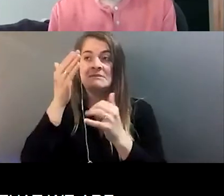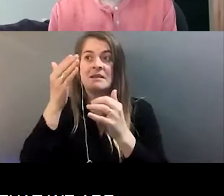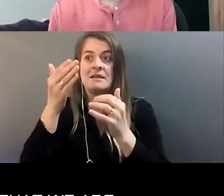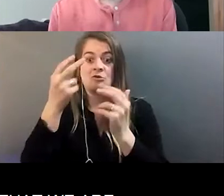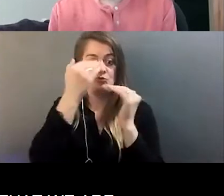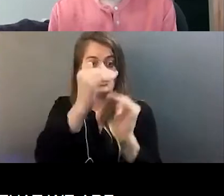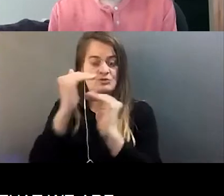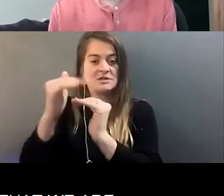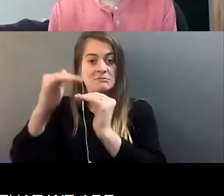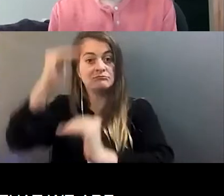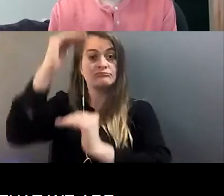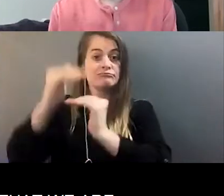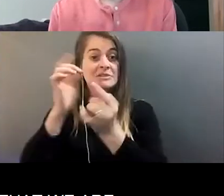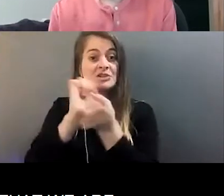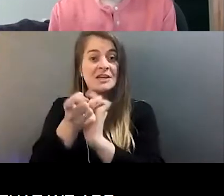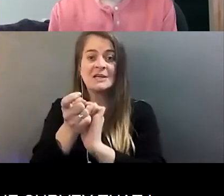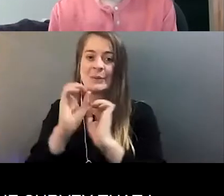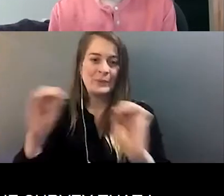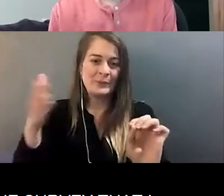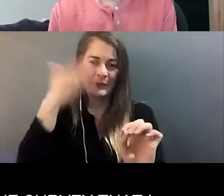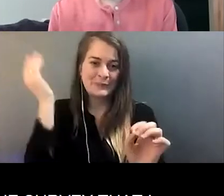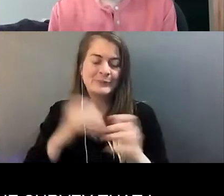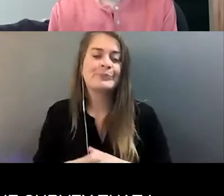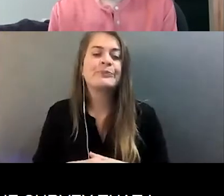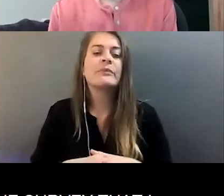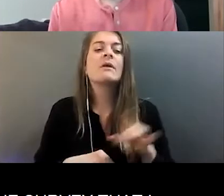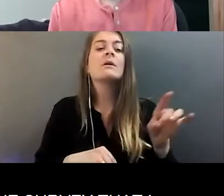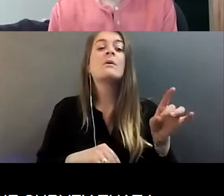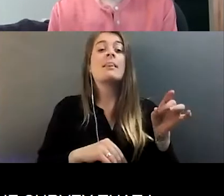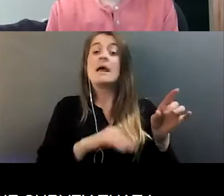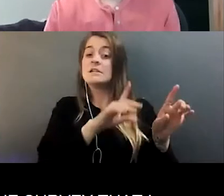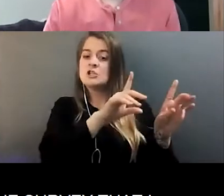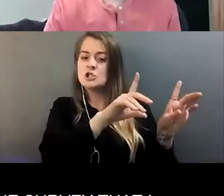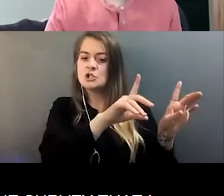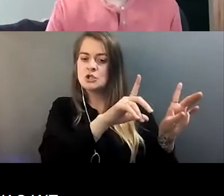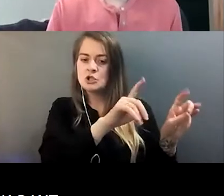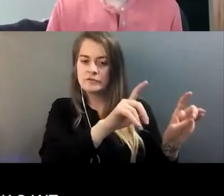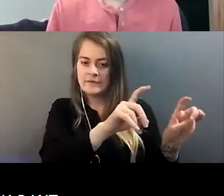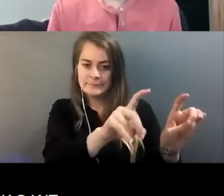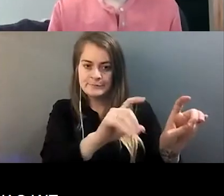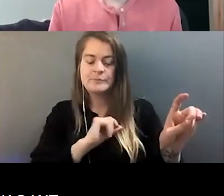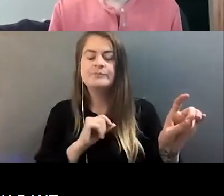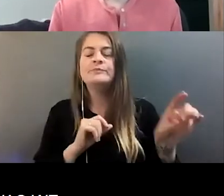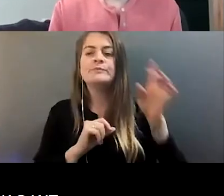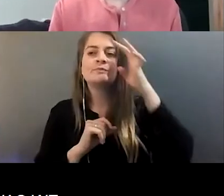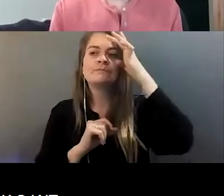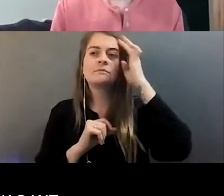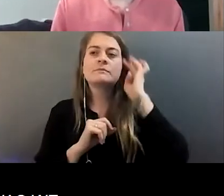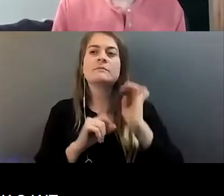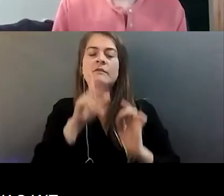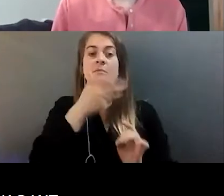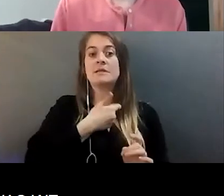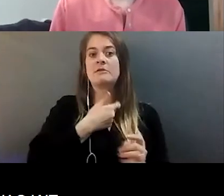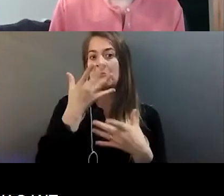we are experiencing now. What came out of the survey that I found was very interesting was